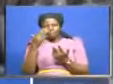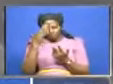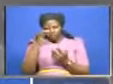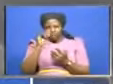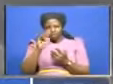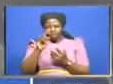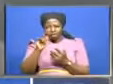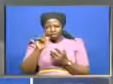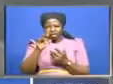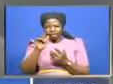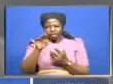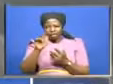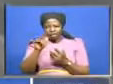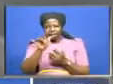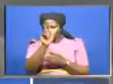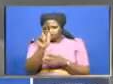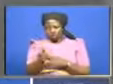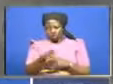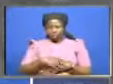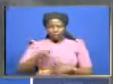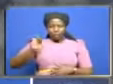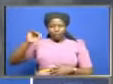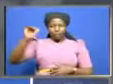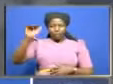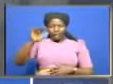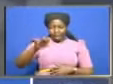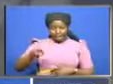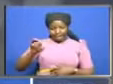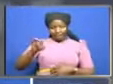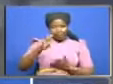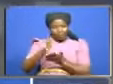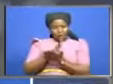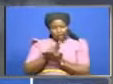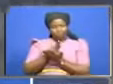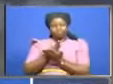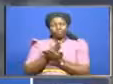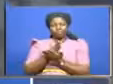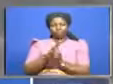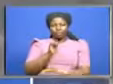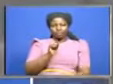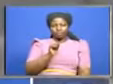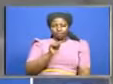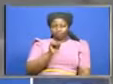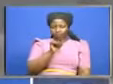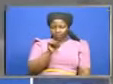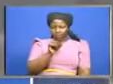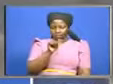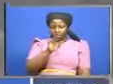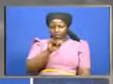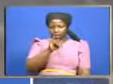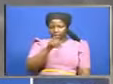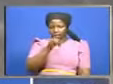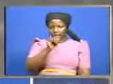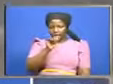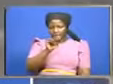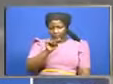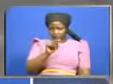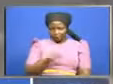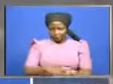region. The mountainous enclave is officially part of Azerbaijan, but has been run by ethnic Armenians